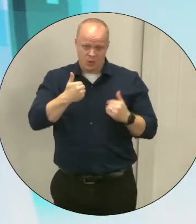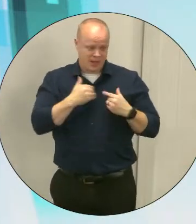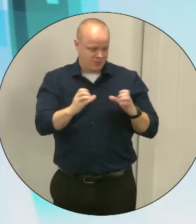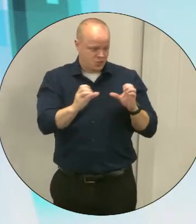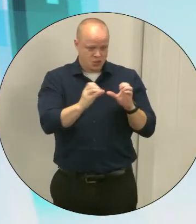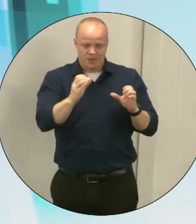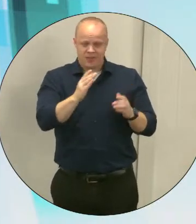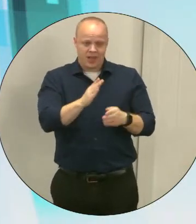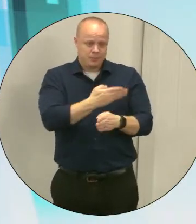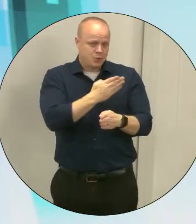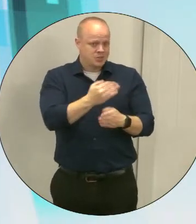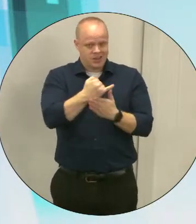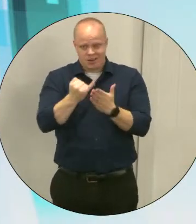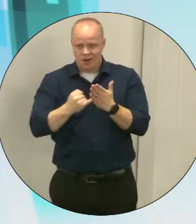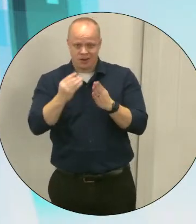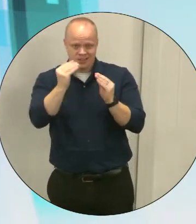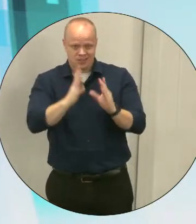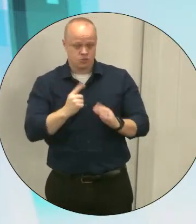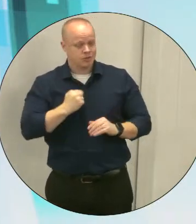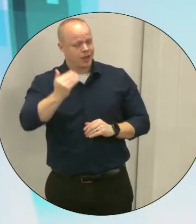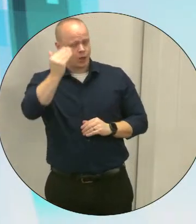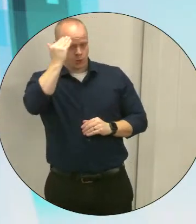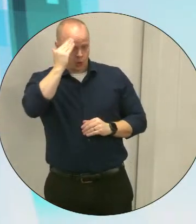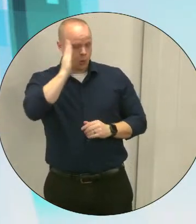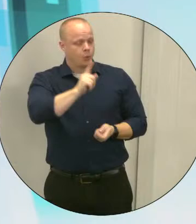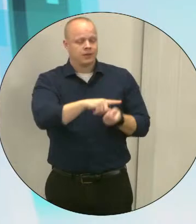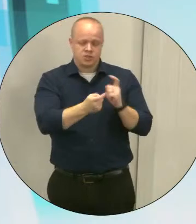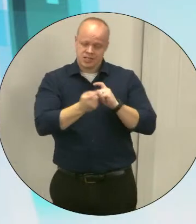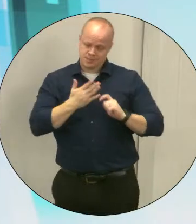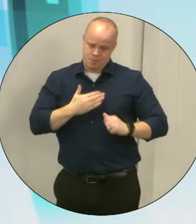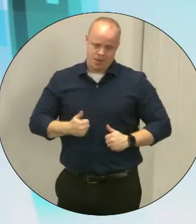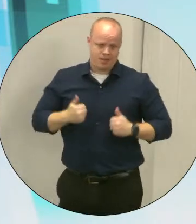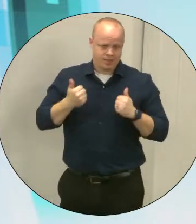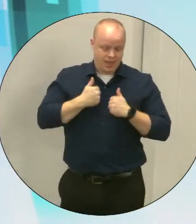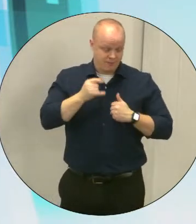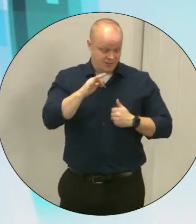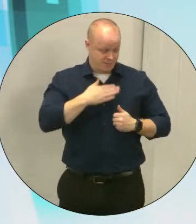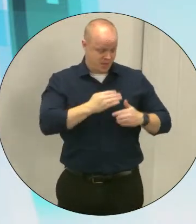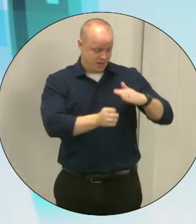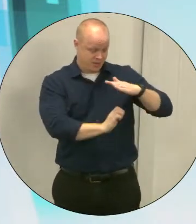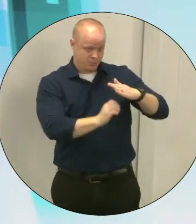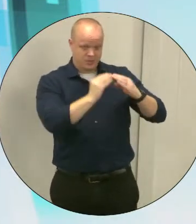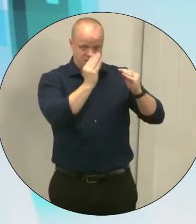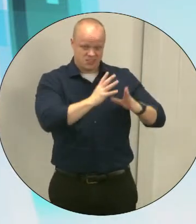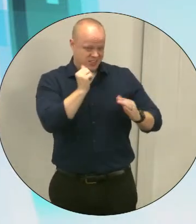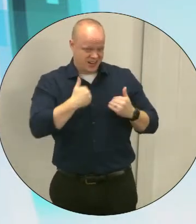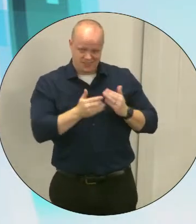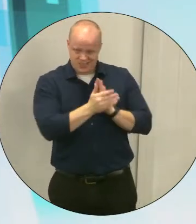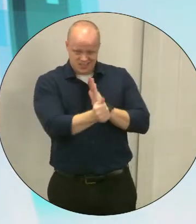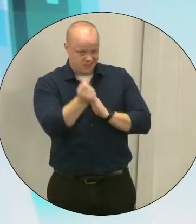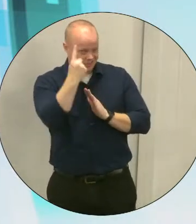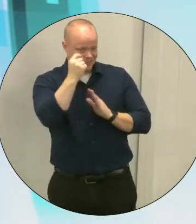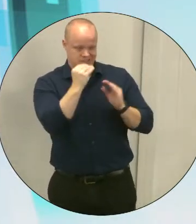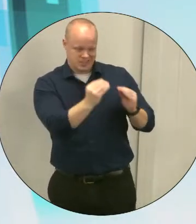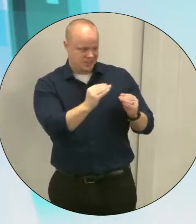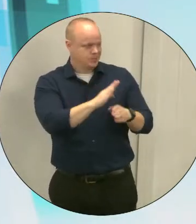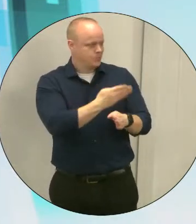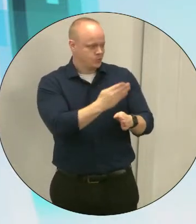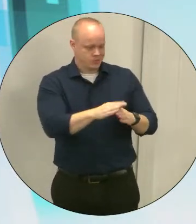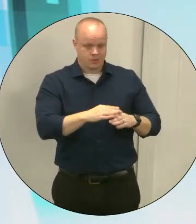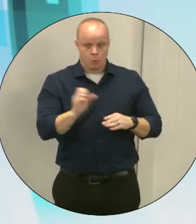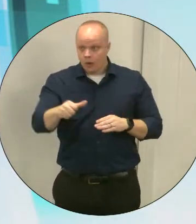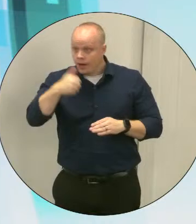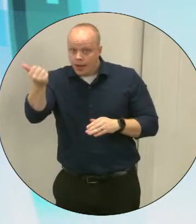certified music and art teachers? I know it would have changed my life if my elementary music teacher didn't have the skills and understanding to teach music. What